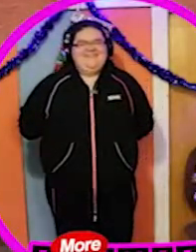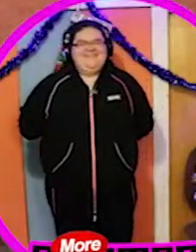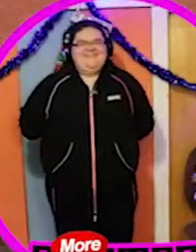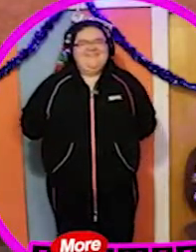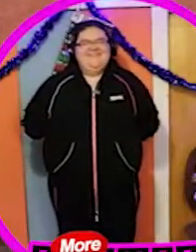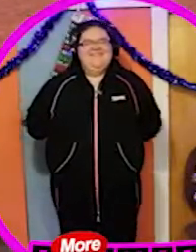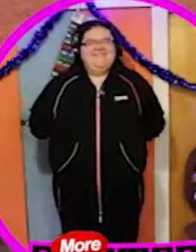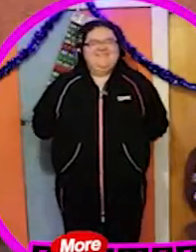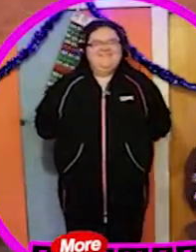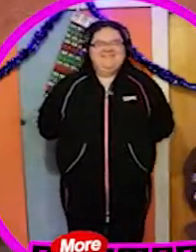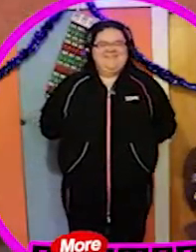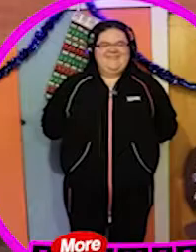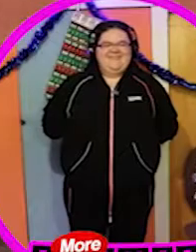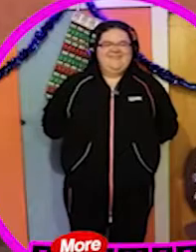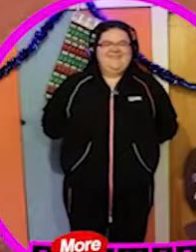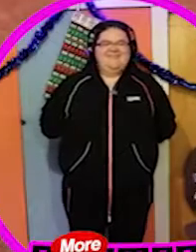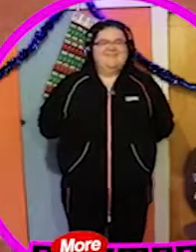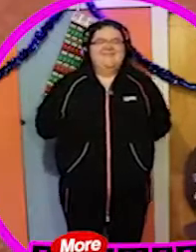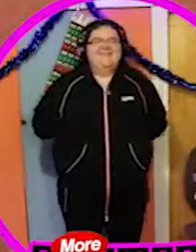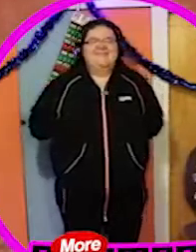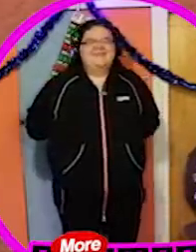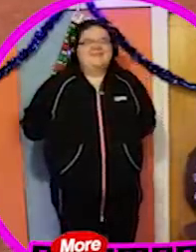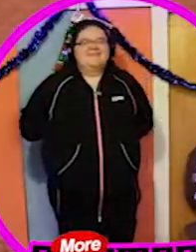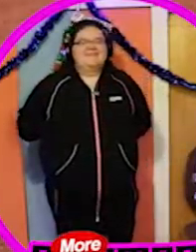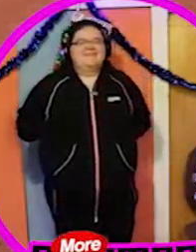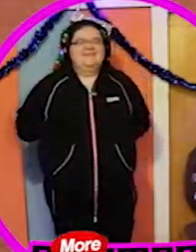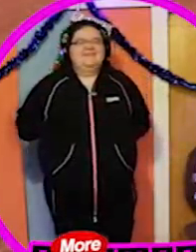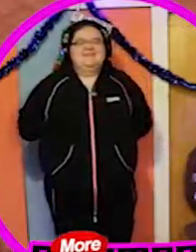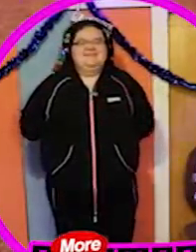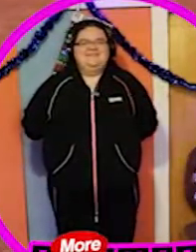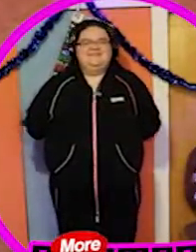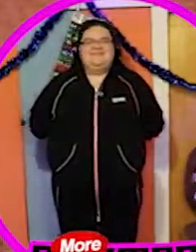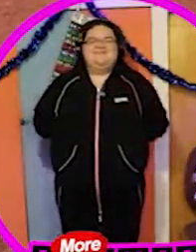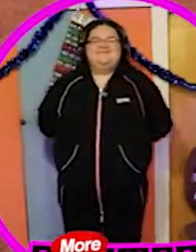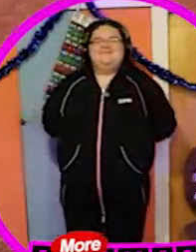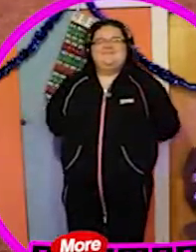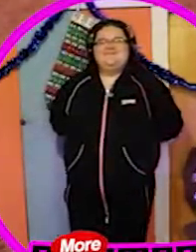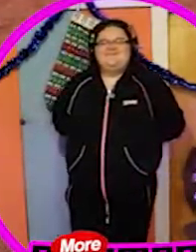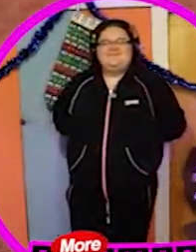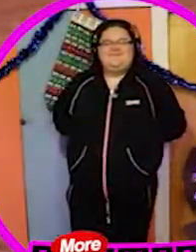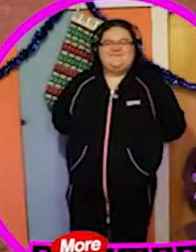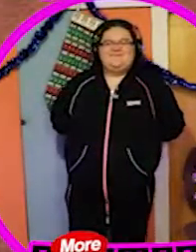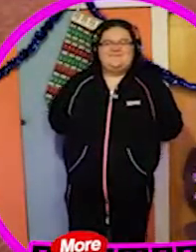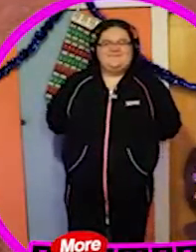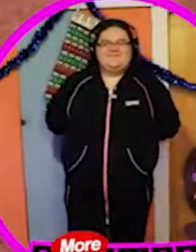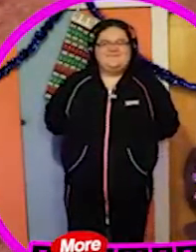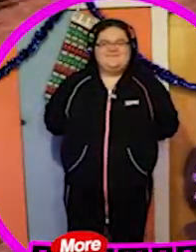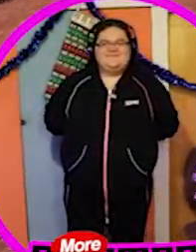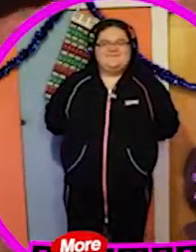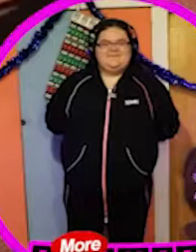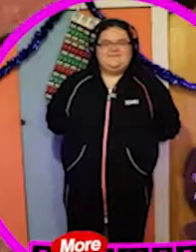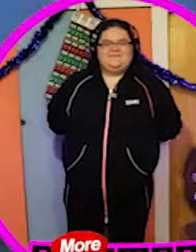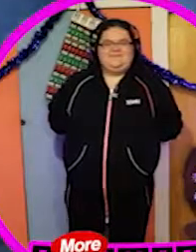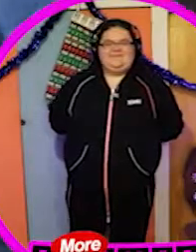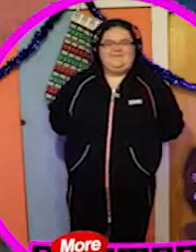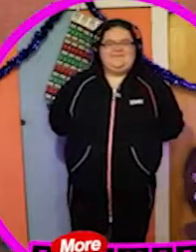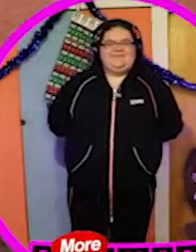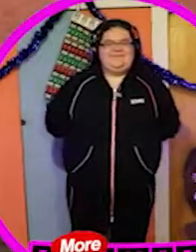Look at those heroes. What is it first? Right, left. Gordon's already won. He's a hero.